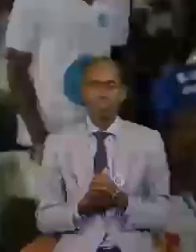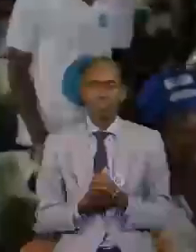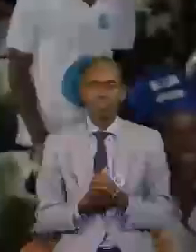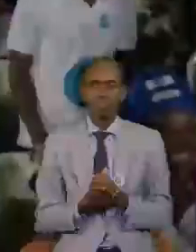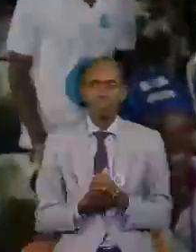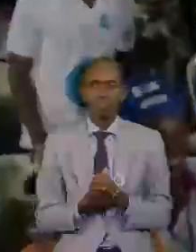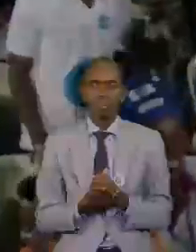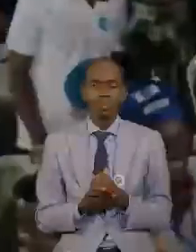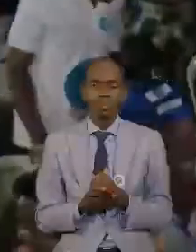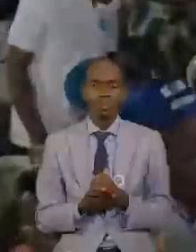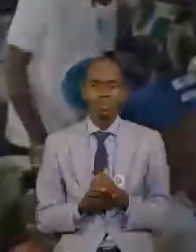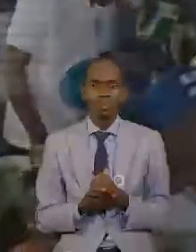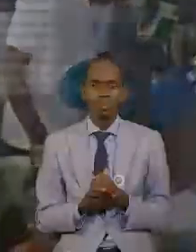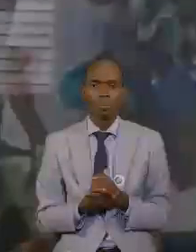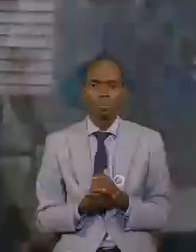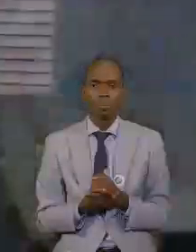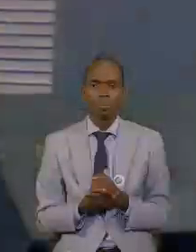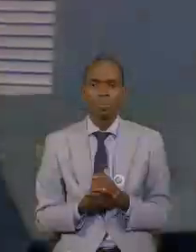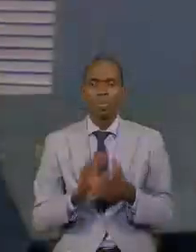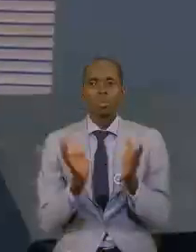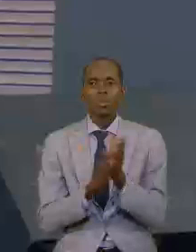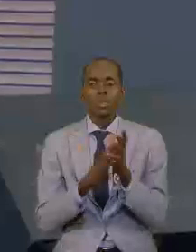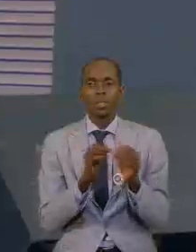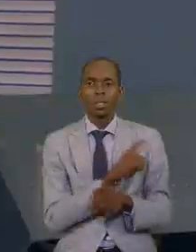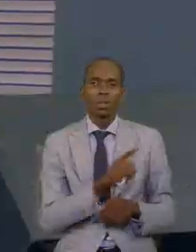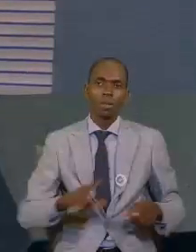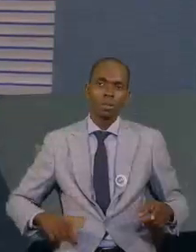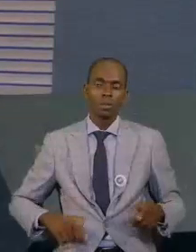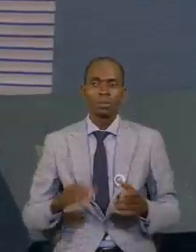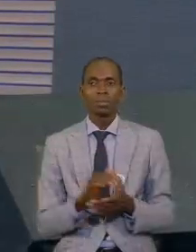vôtre. Praise the Lord.